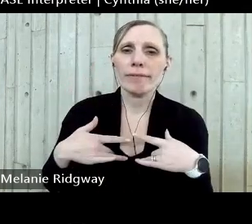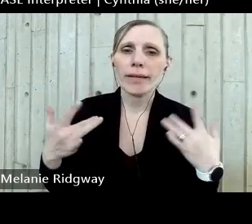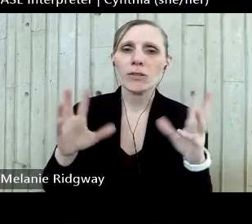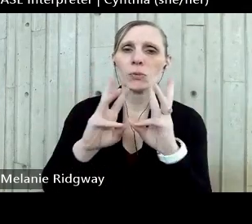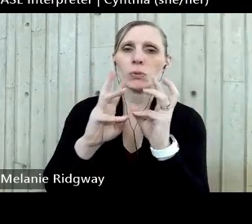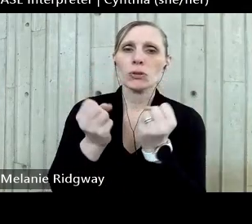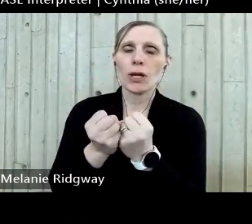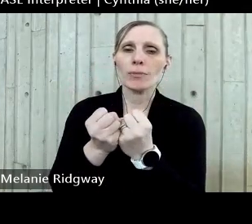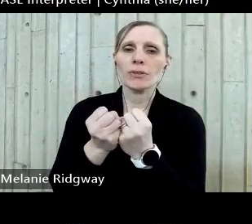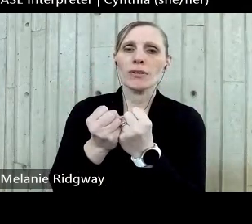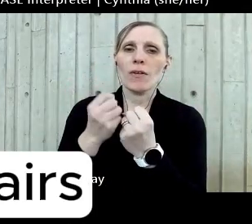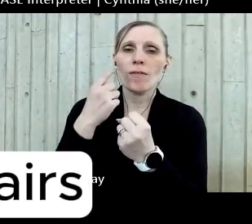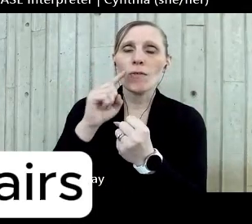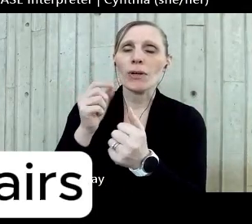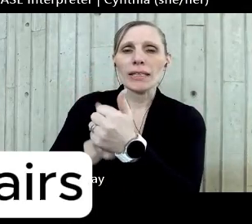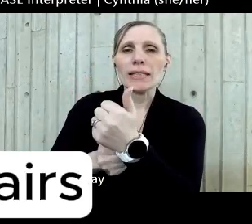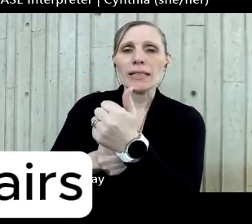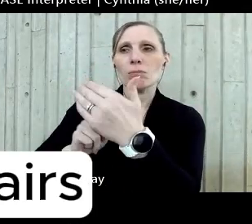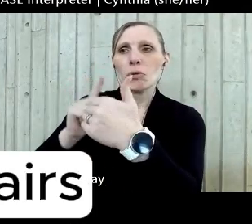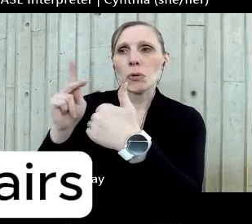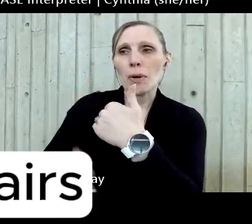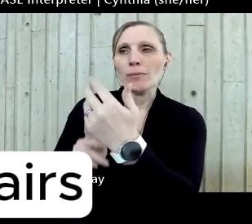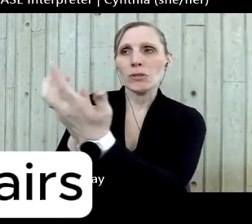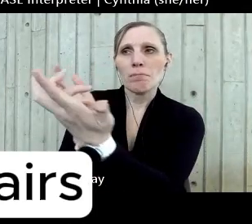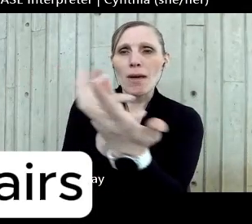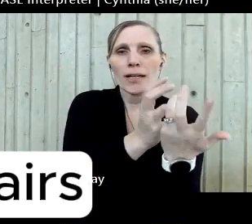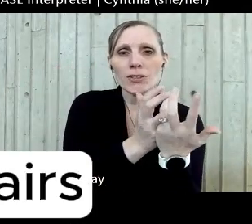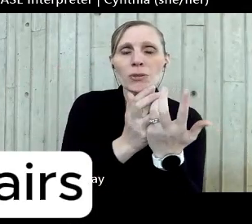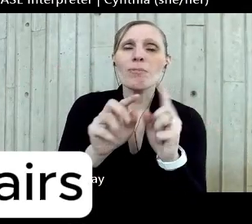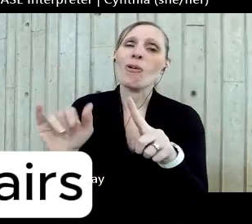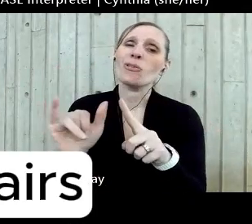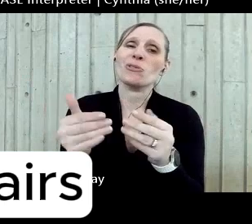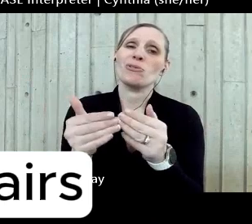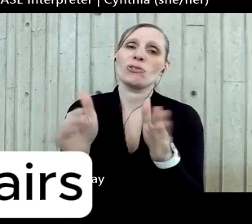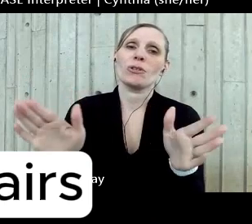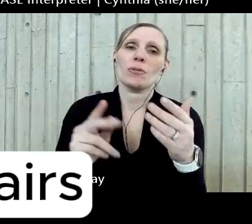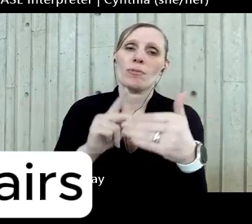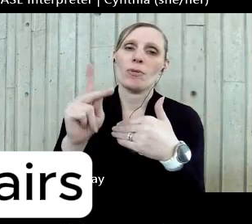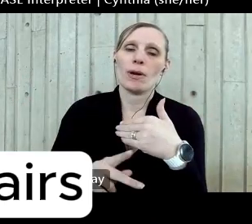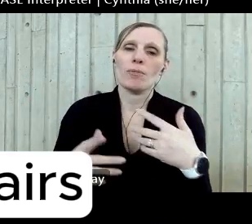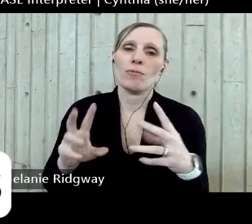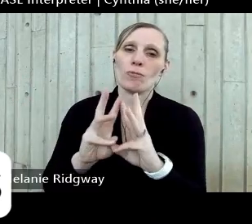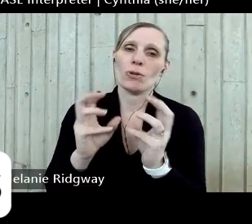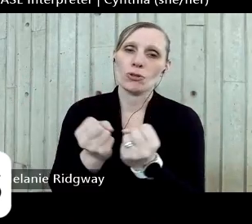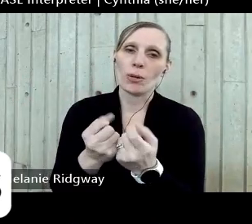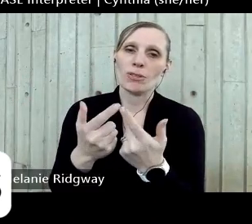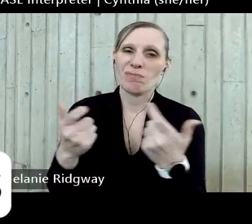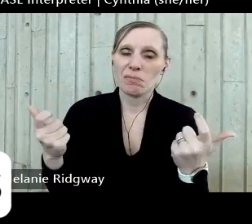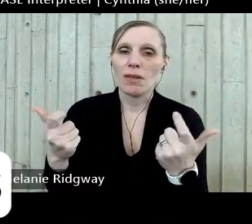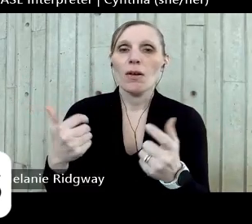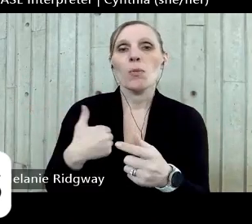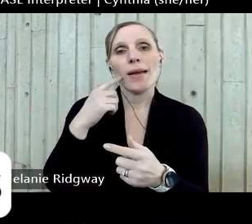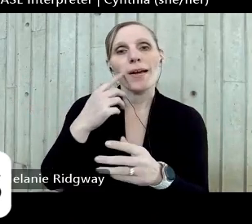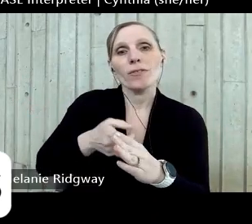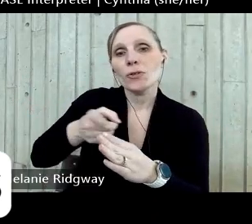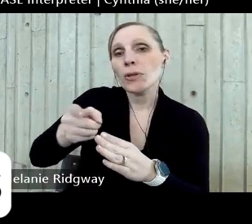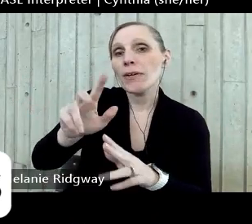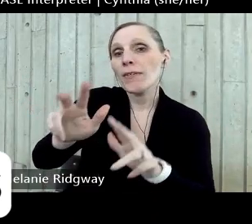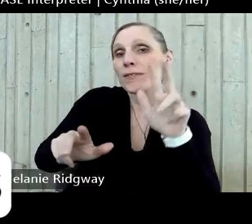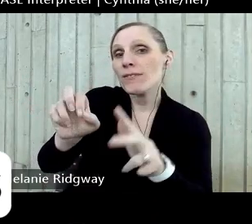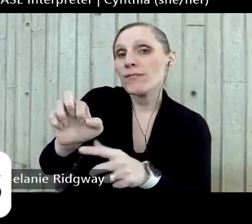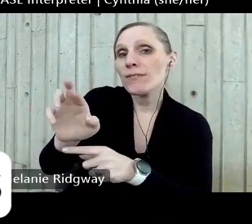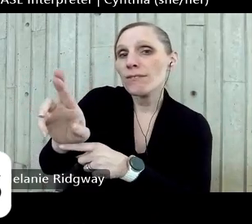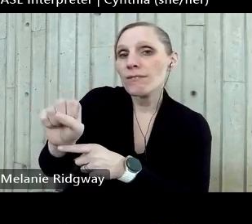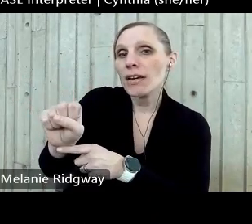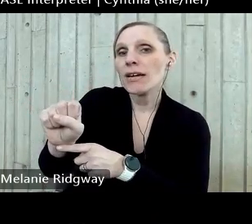for each of the programs, but also for general. So we do have career fairs as well as internship and